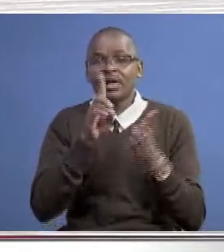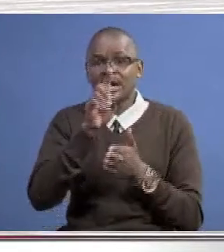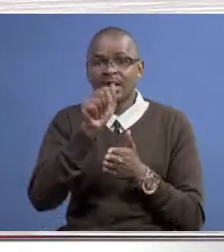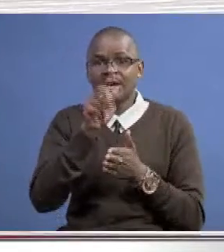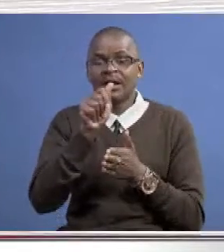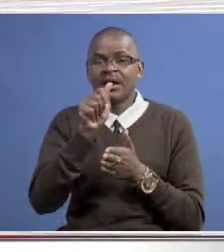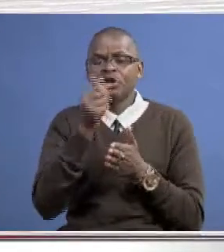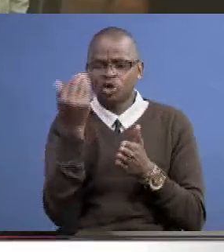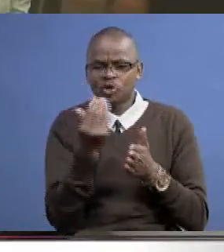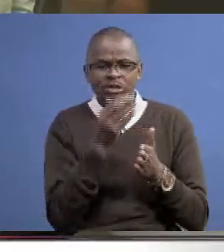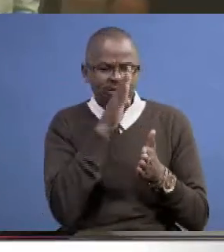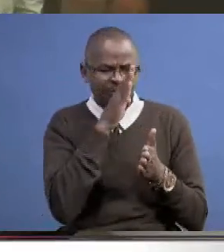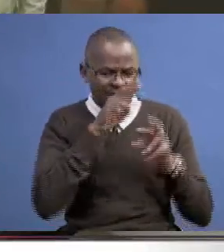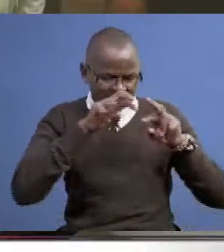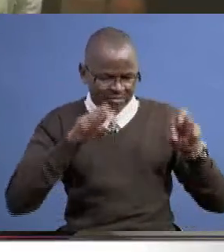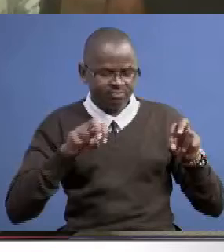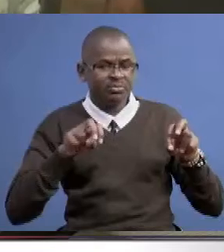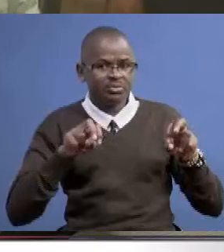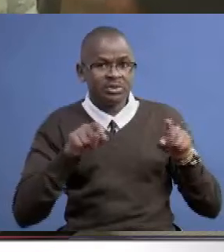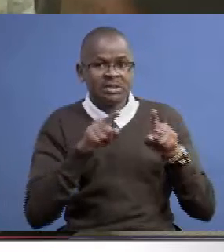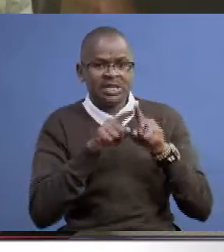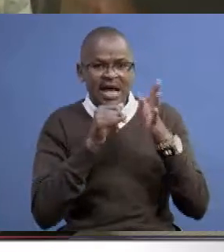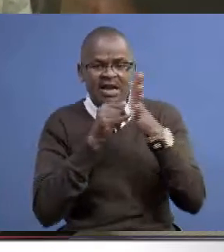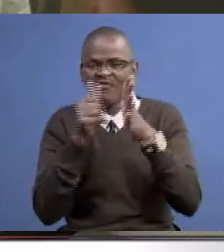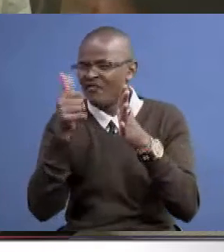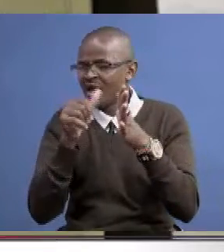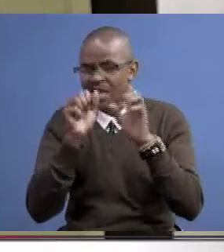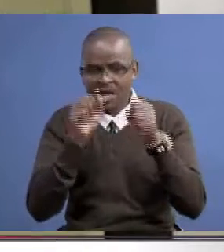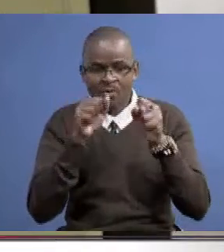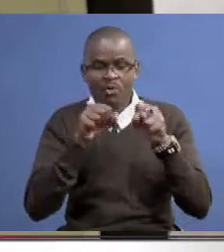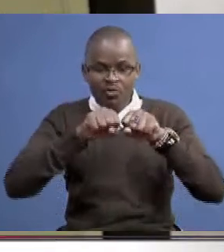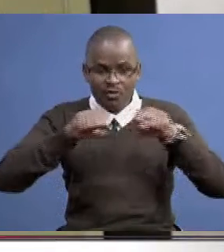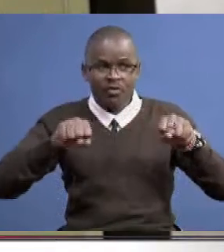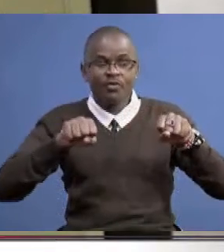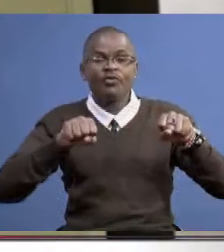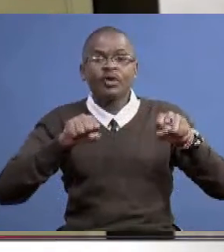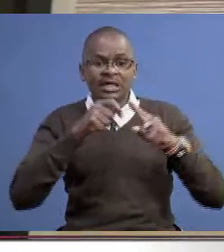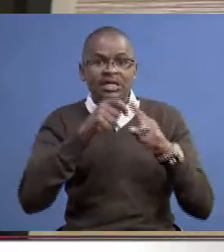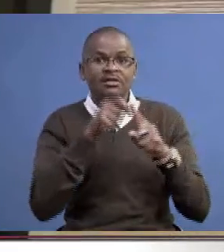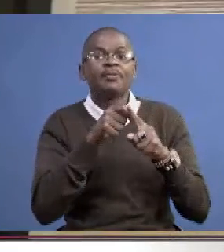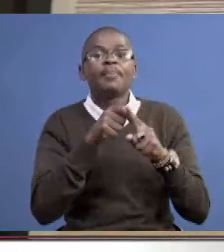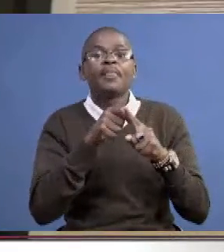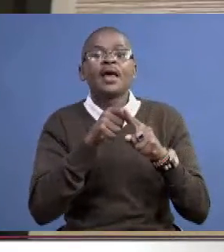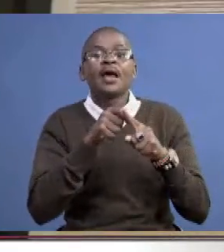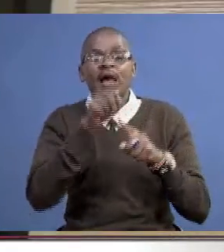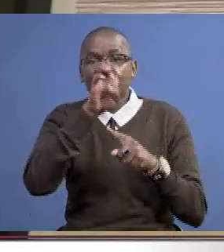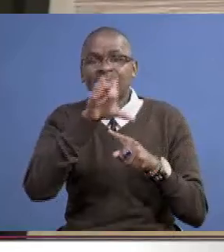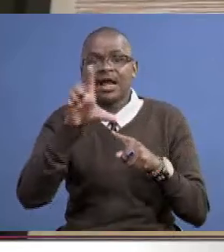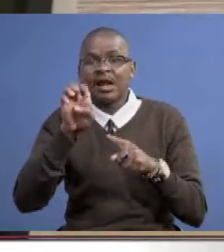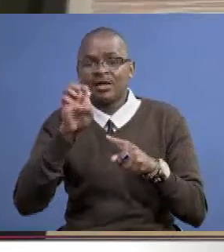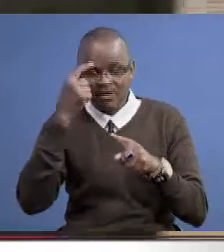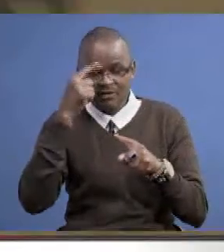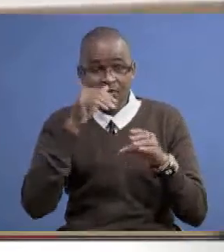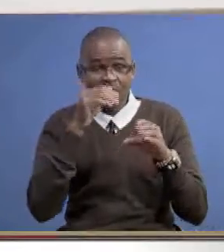database. Children can also be assessed on wellness, identifying any possible gaps on immunization. Real-time teleconsultation with